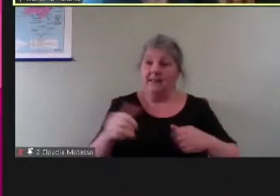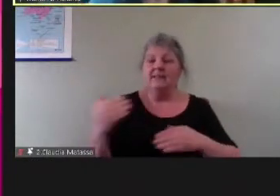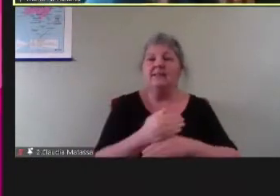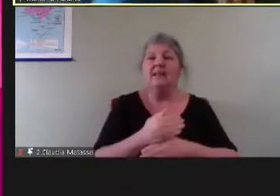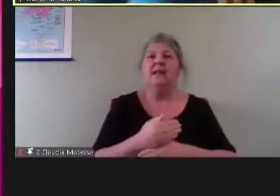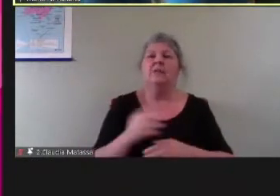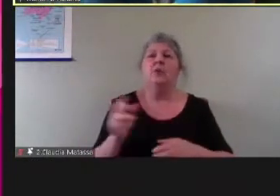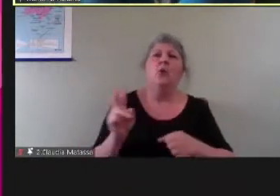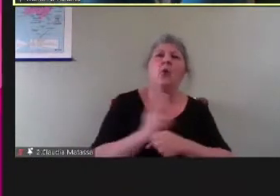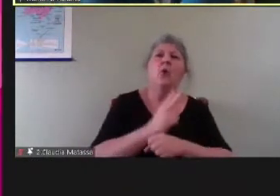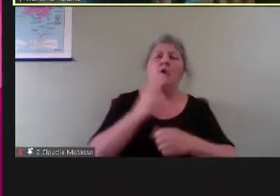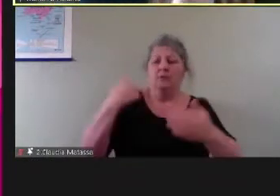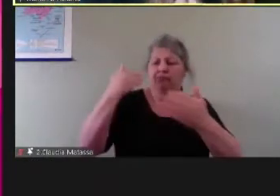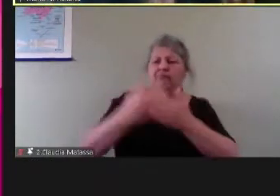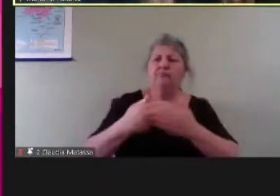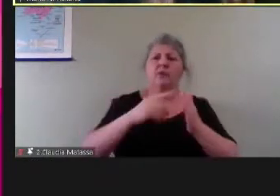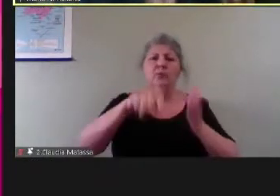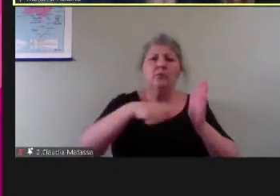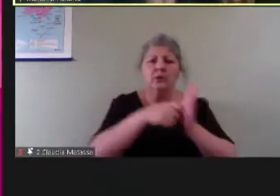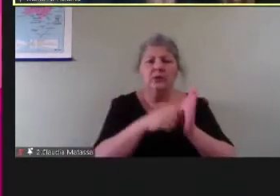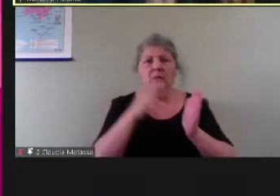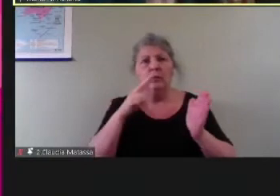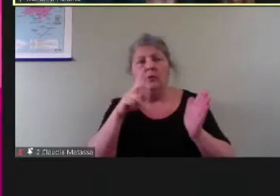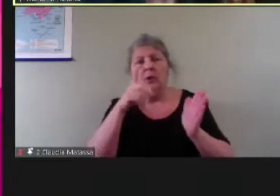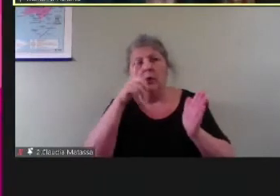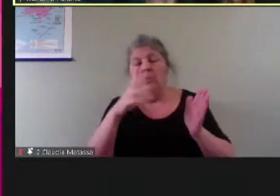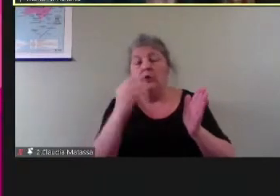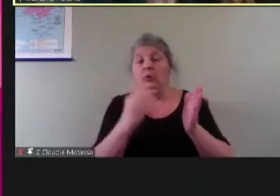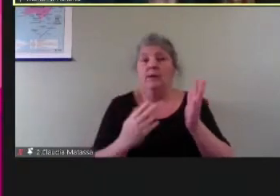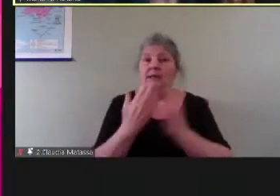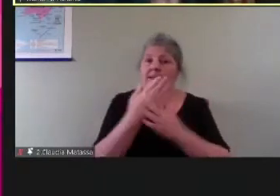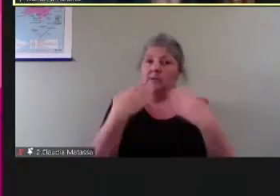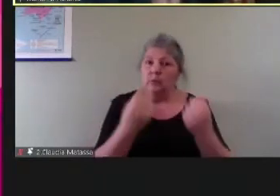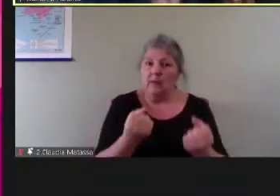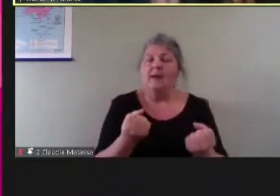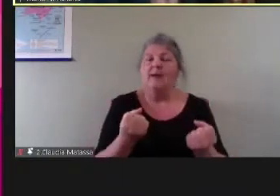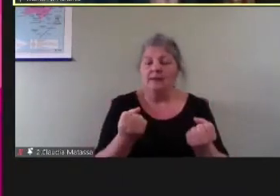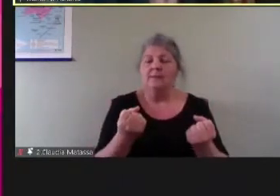So over the course of the project, we were really lucky with the access we got.